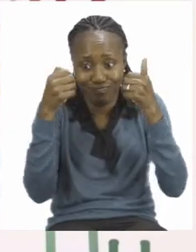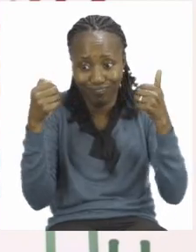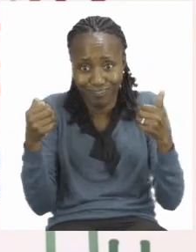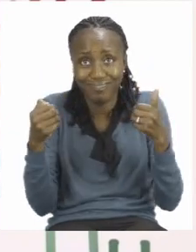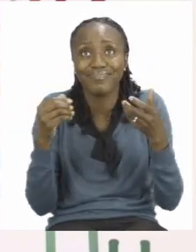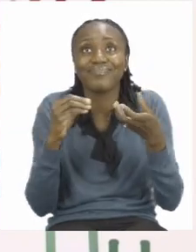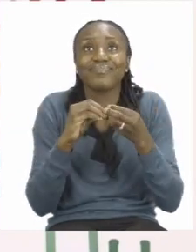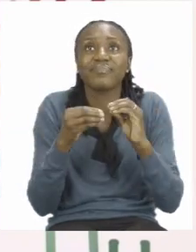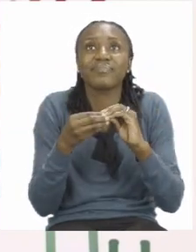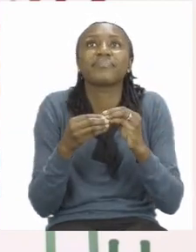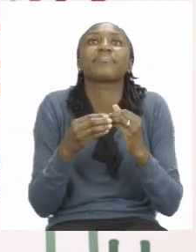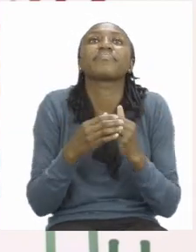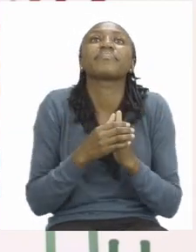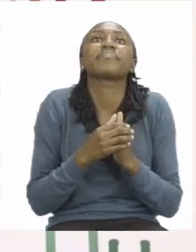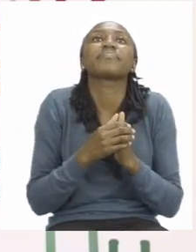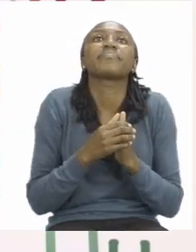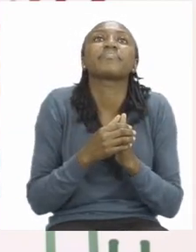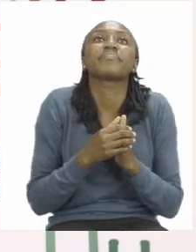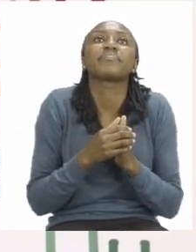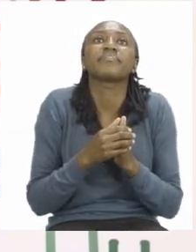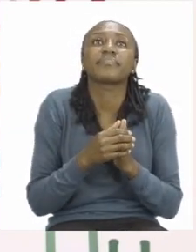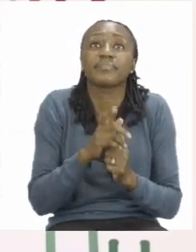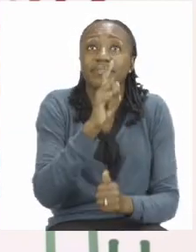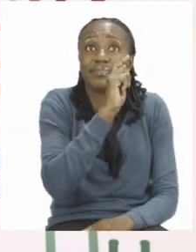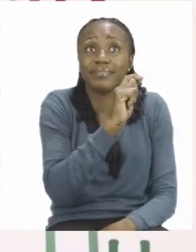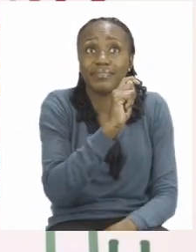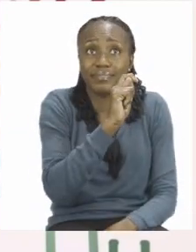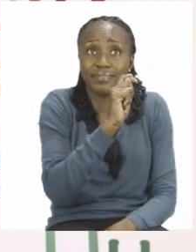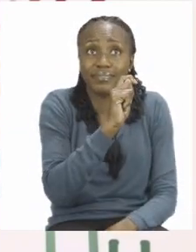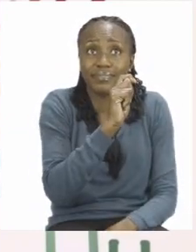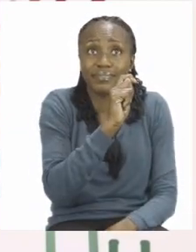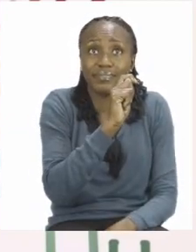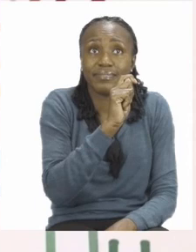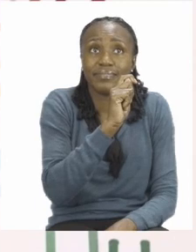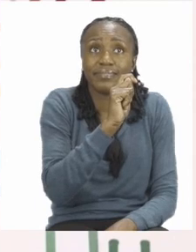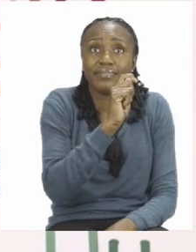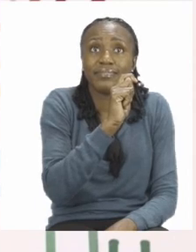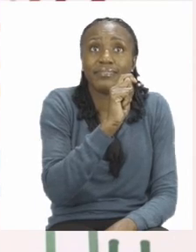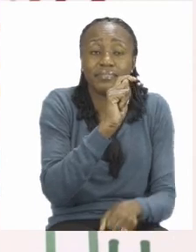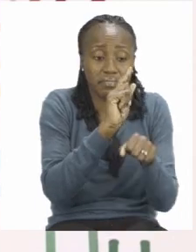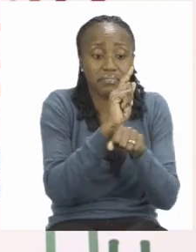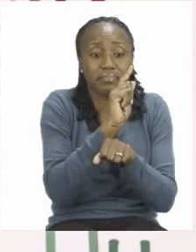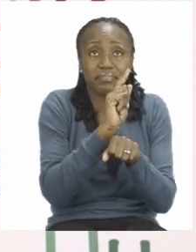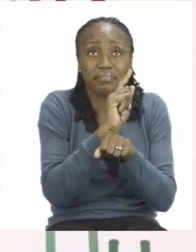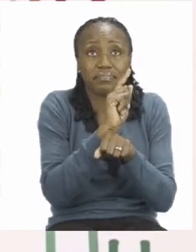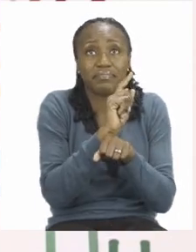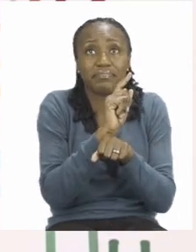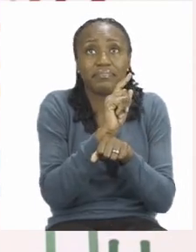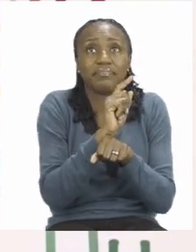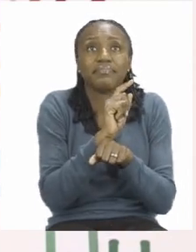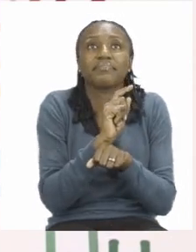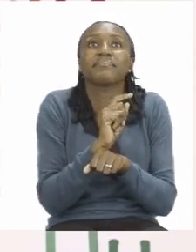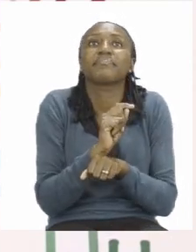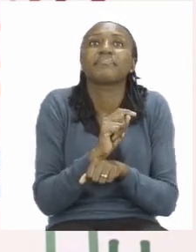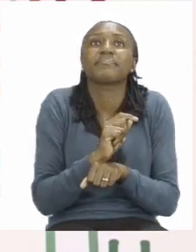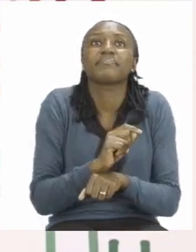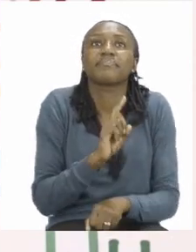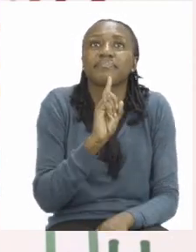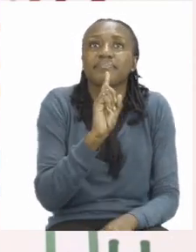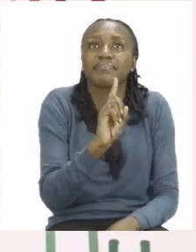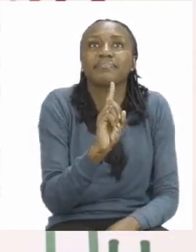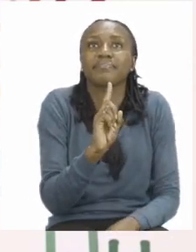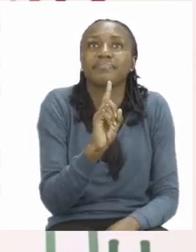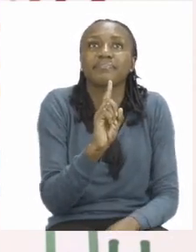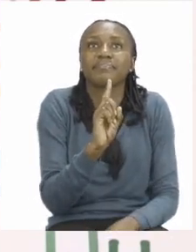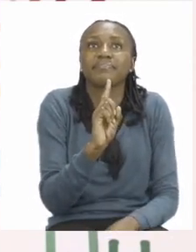And how do we do that? We know that Mr. Tens likes to walk in front of Mrs. Units. when there are 2 of them. So all we